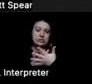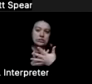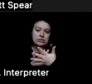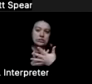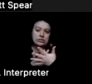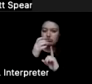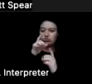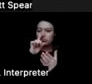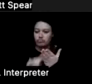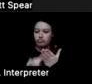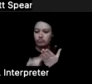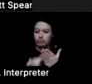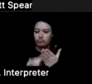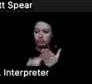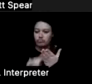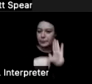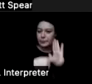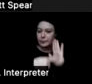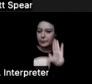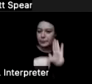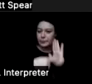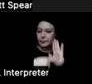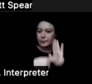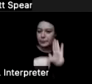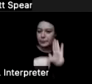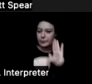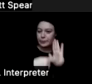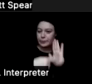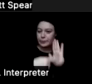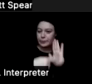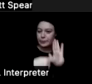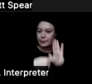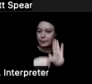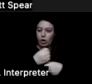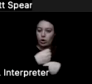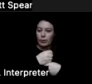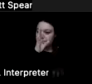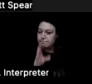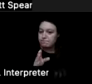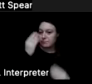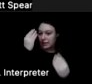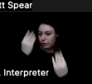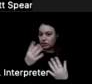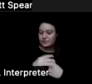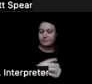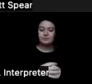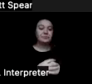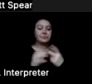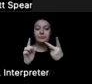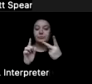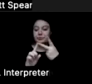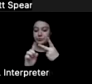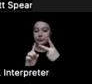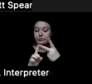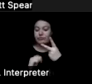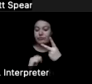the sort of, so to speak, the implicit is made explicit to your researchers. And then the other category of tools that we